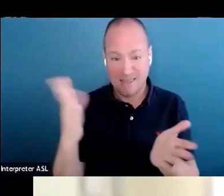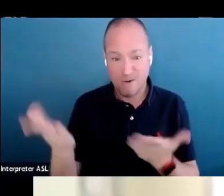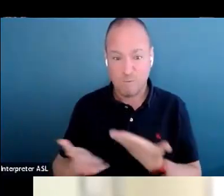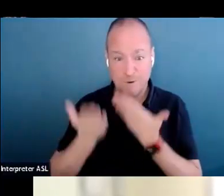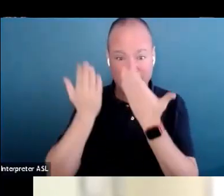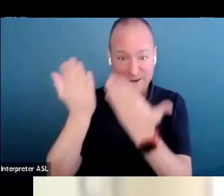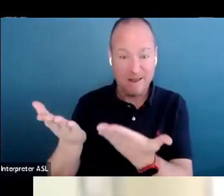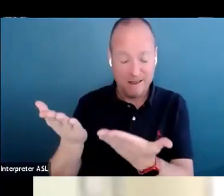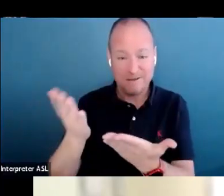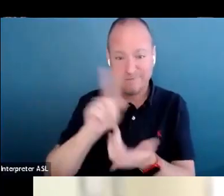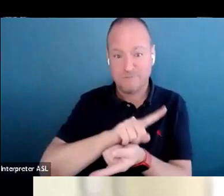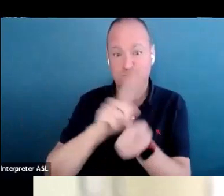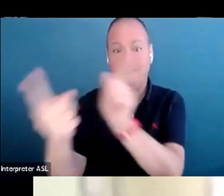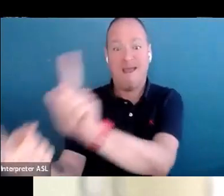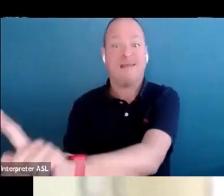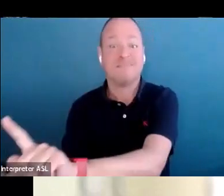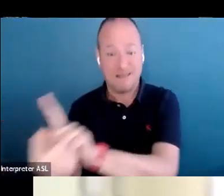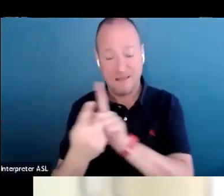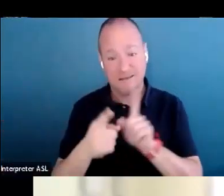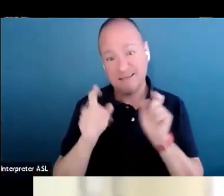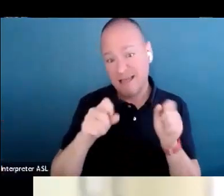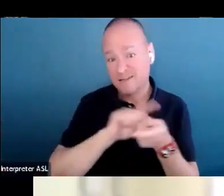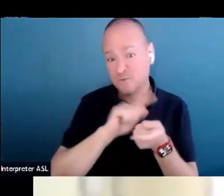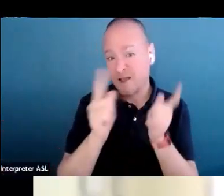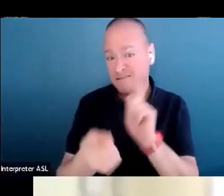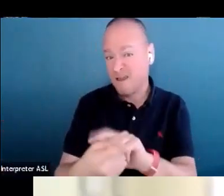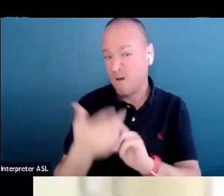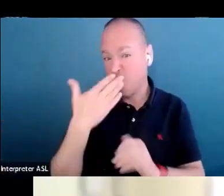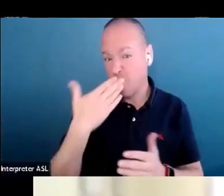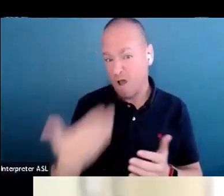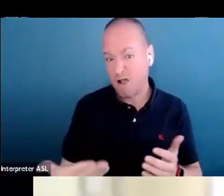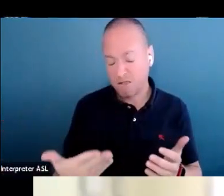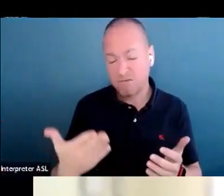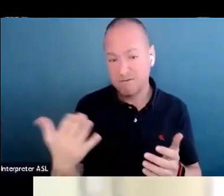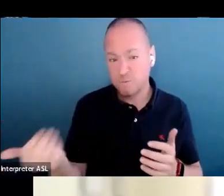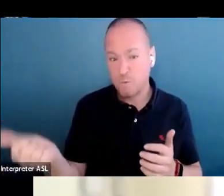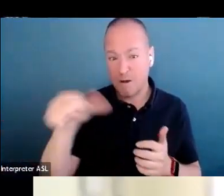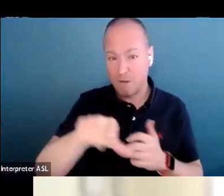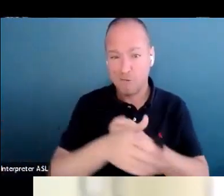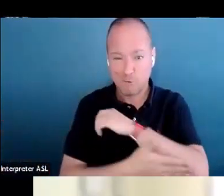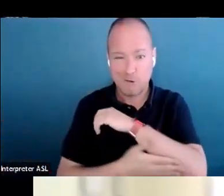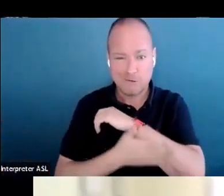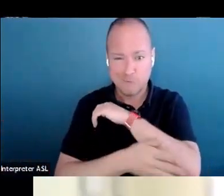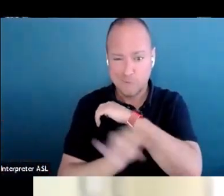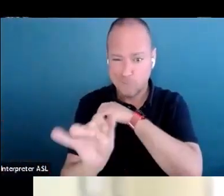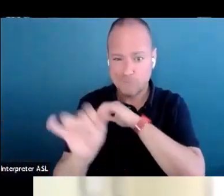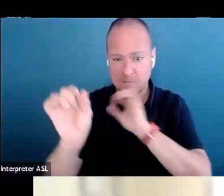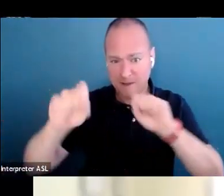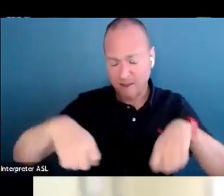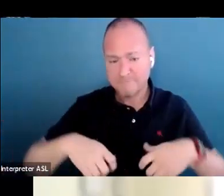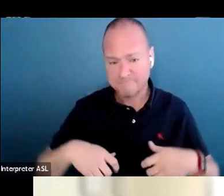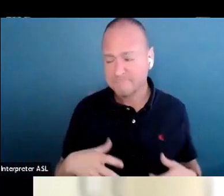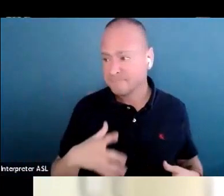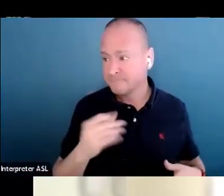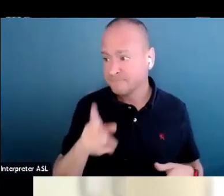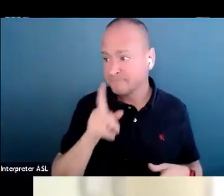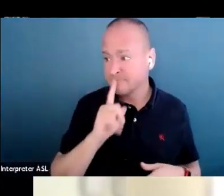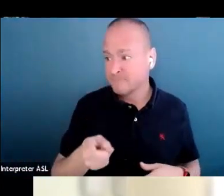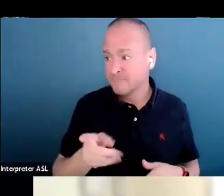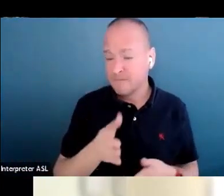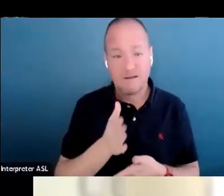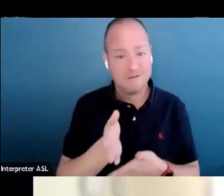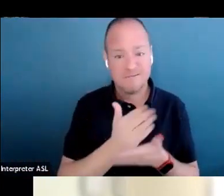think, can translate well to other countries and settings. And in fact, some of